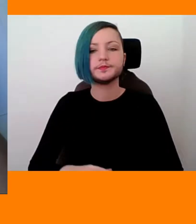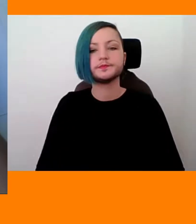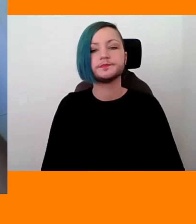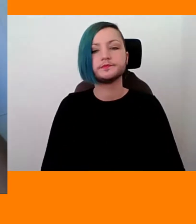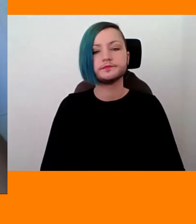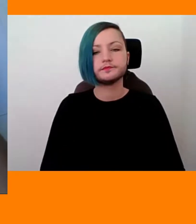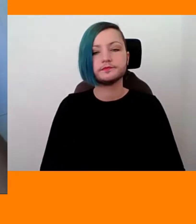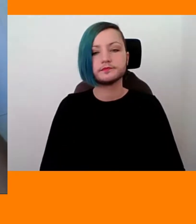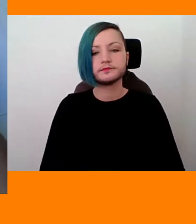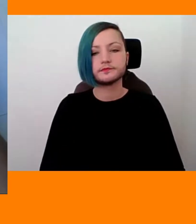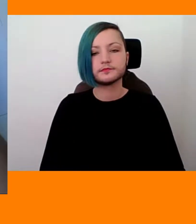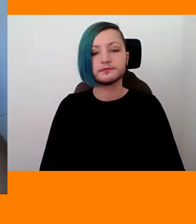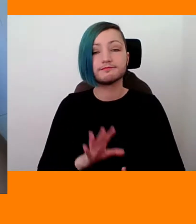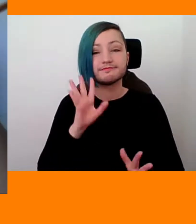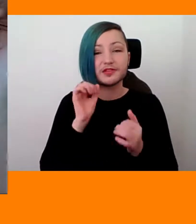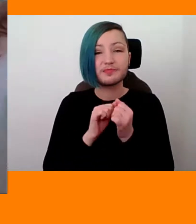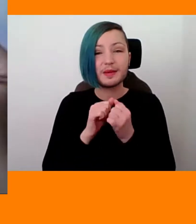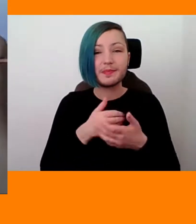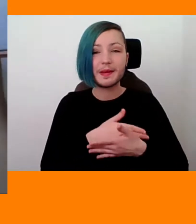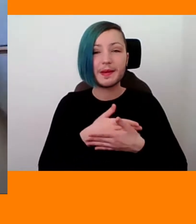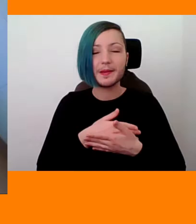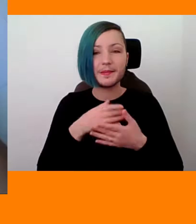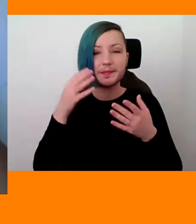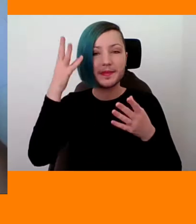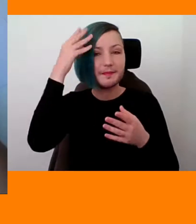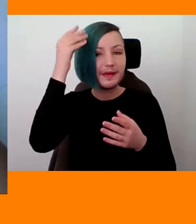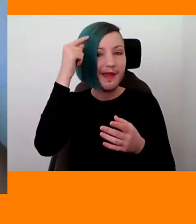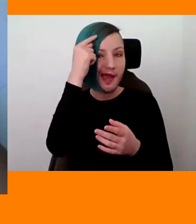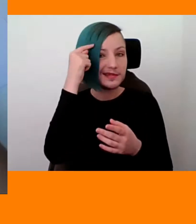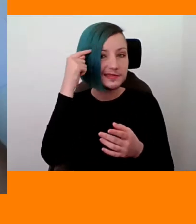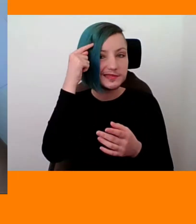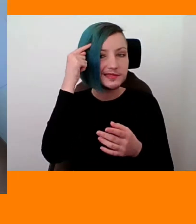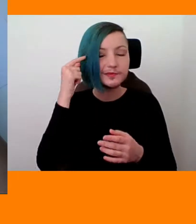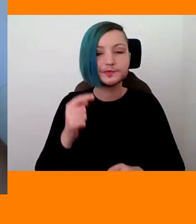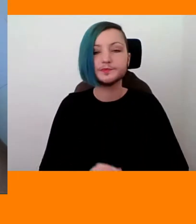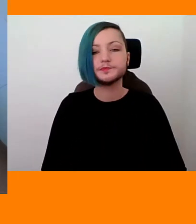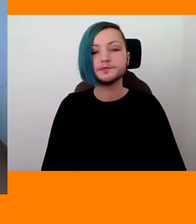Don't forget to add a couple of baby hairs in there connecting up to it.